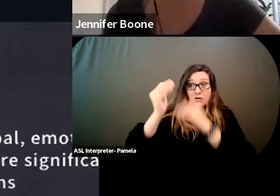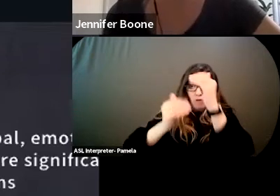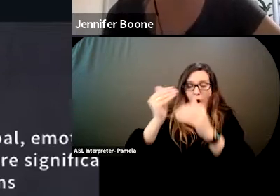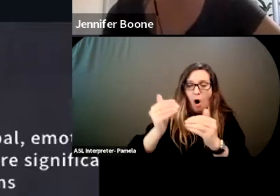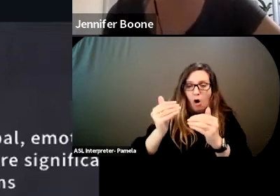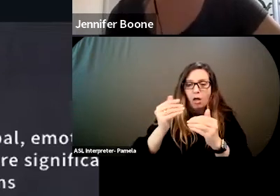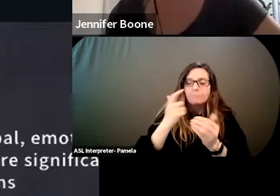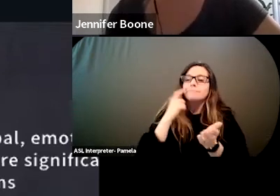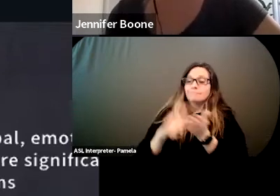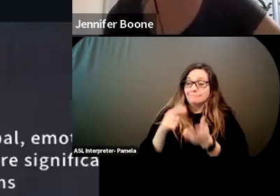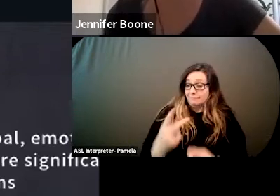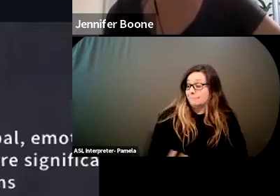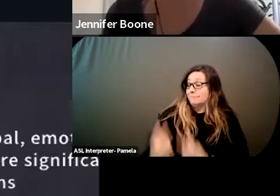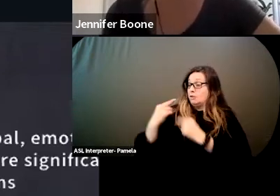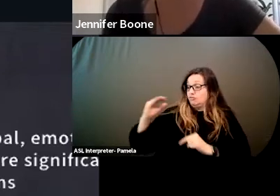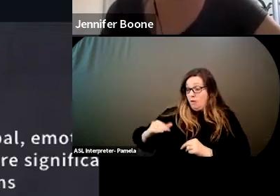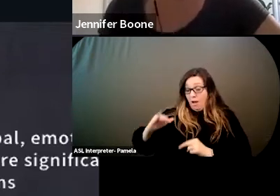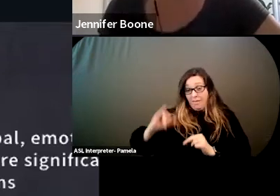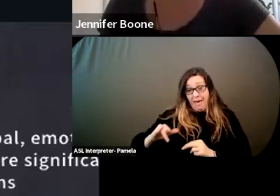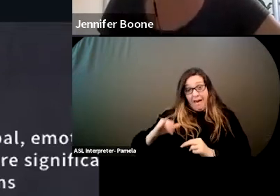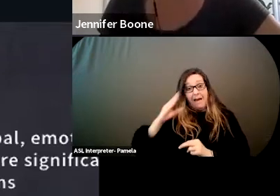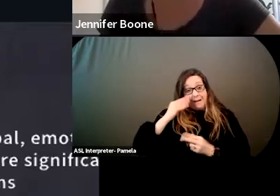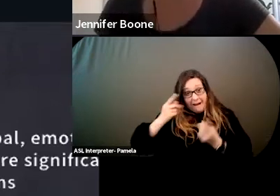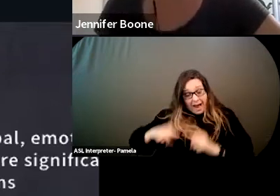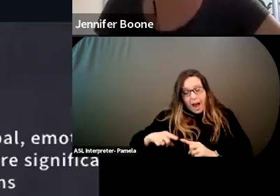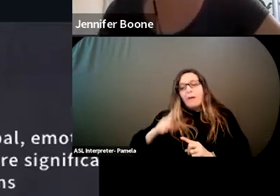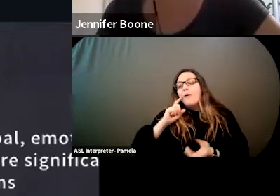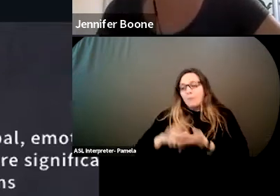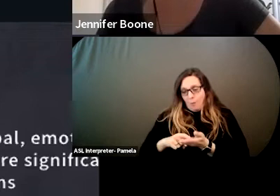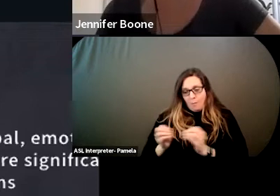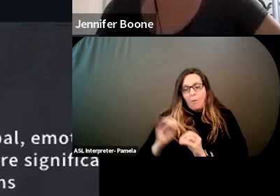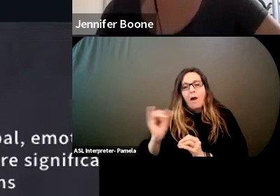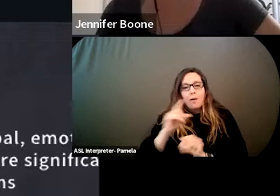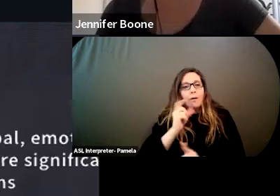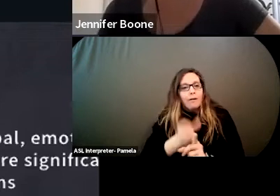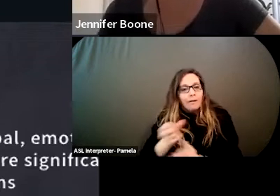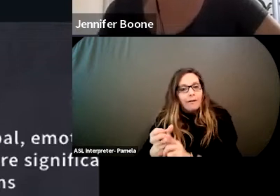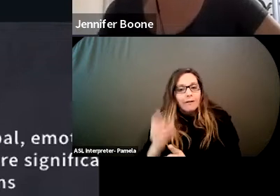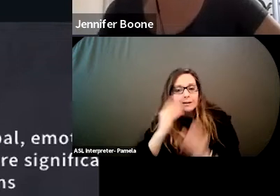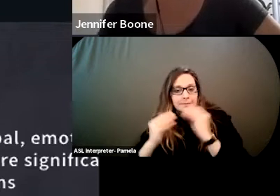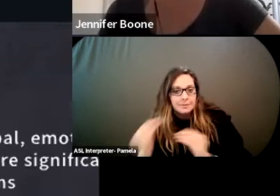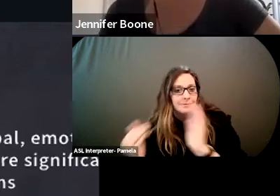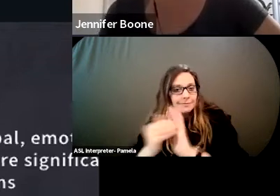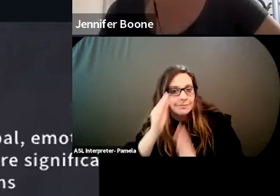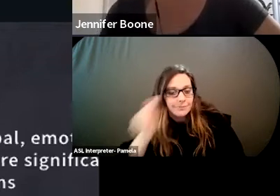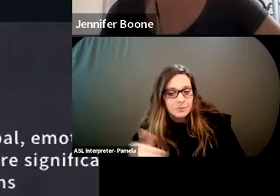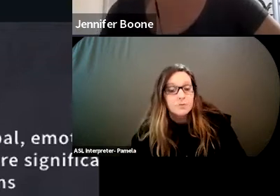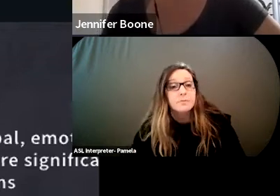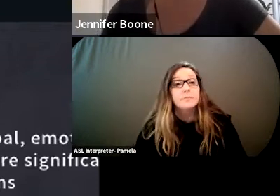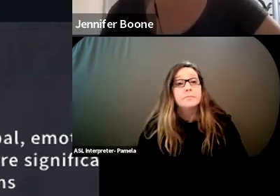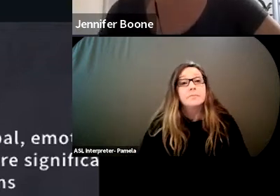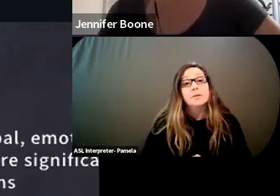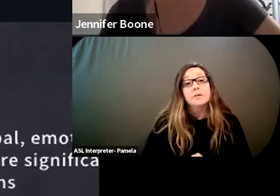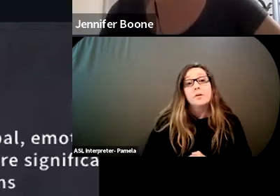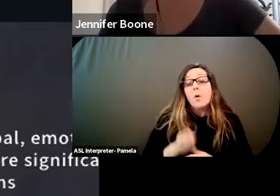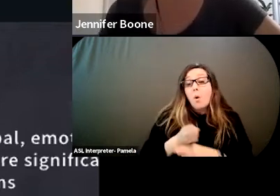child. And there are several key findings. The first is that out of almost 6,000 participants, over 40%